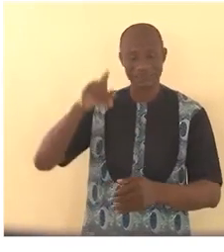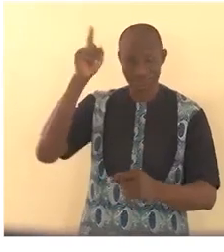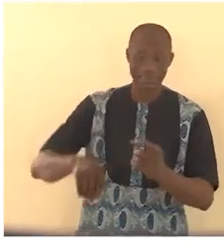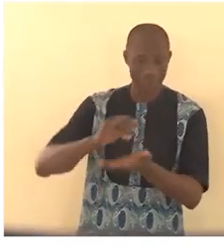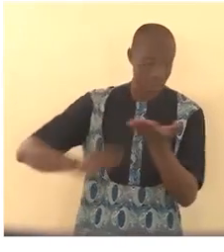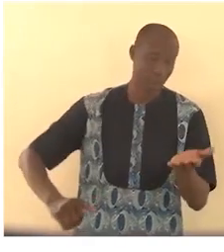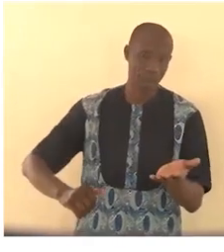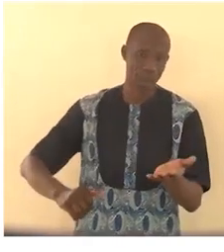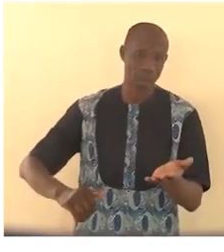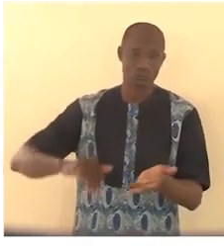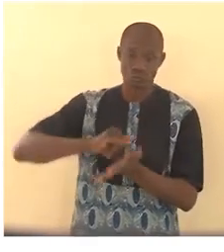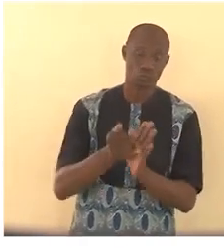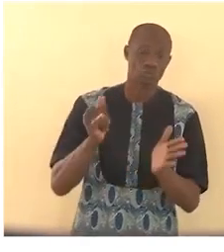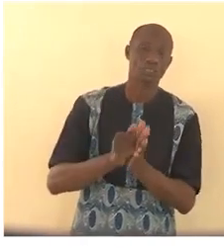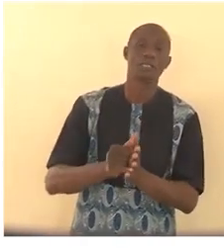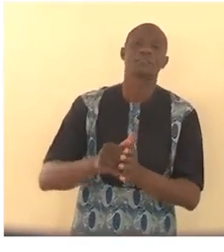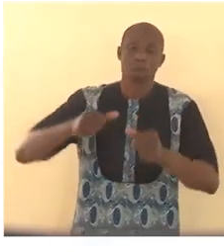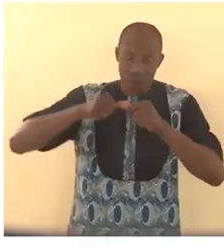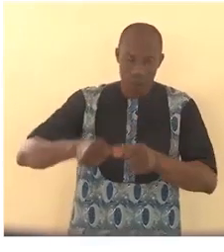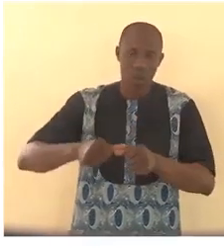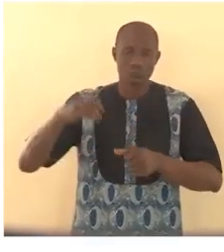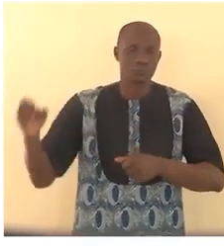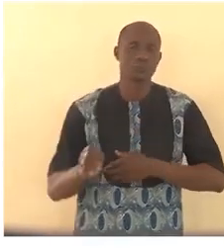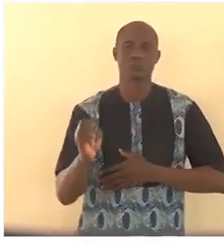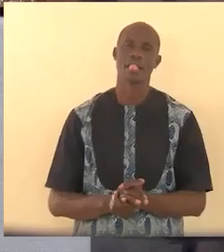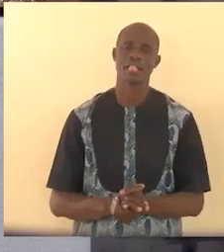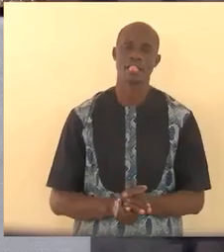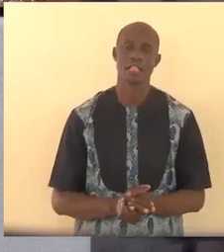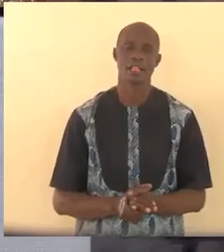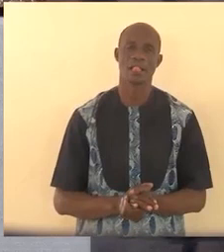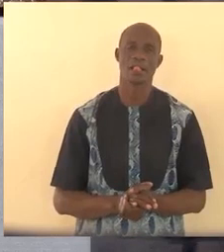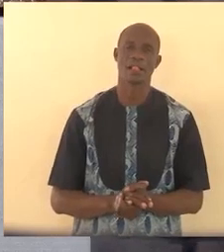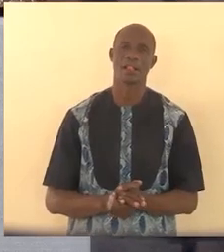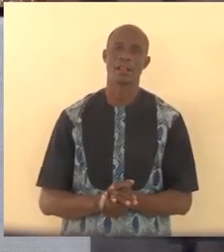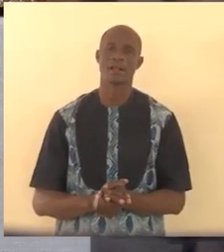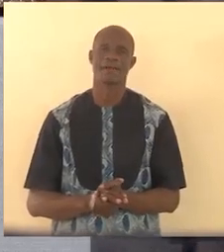Those that endure to eternal life.